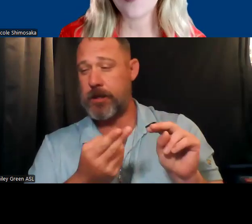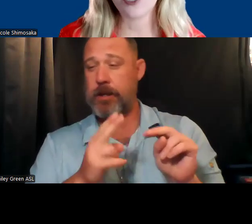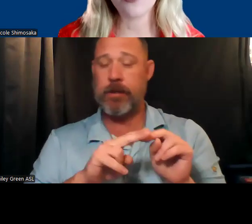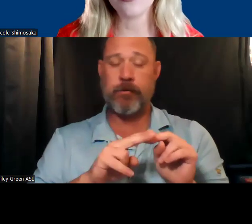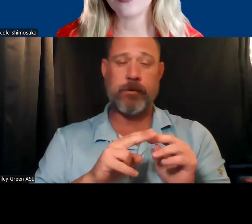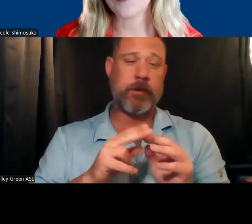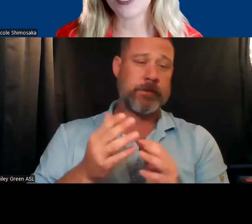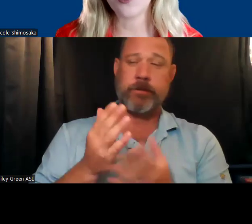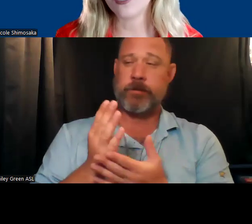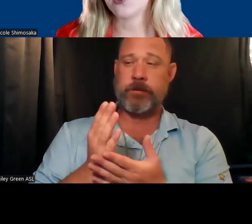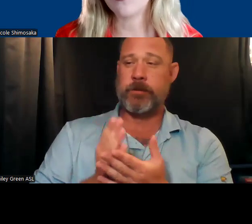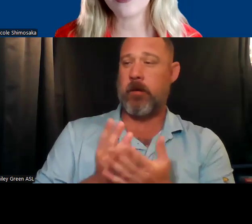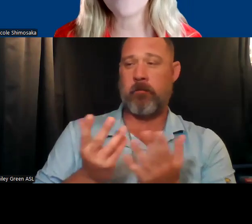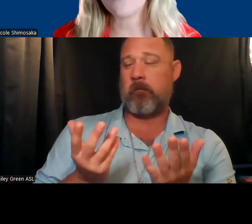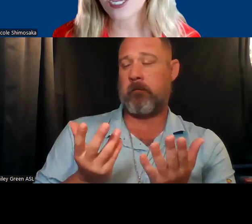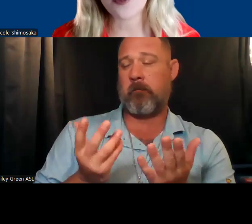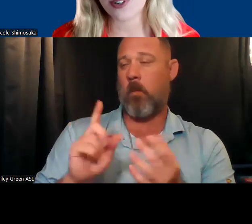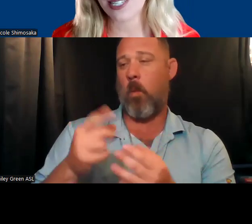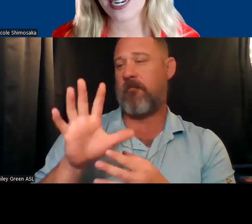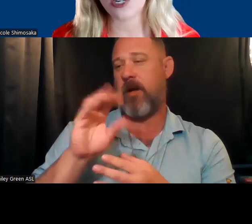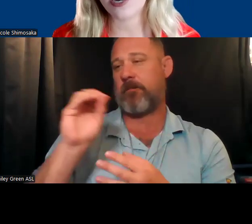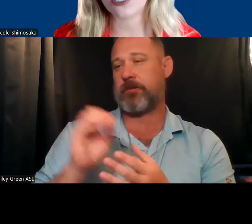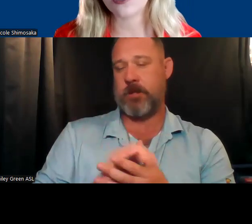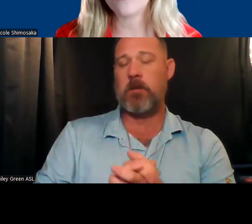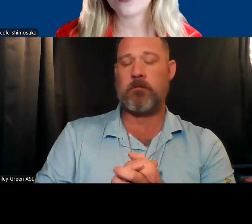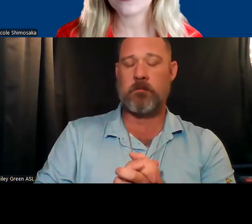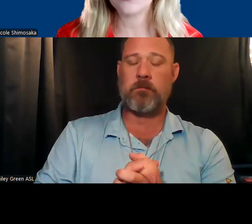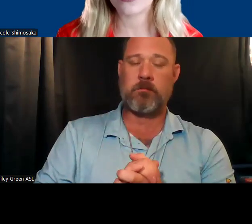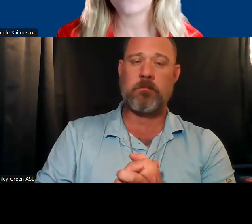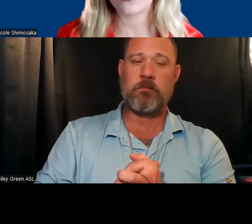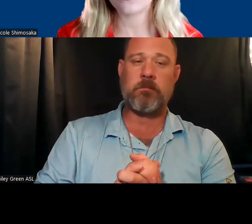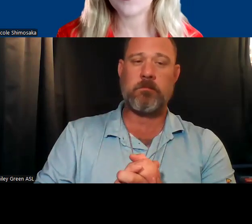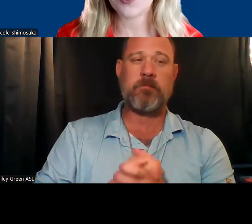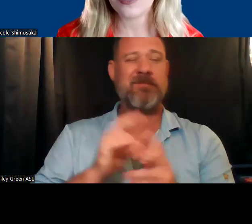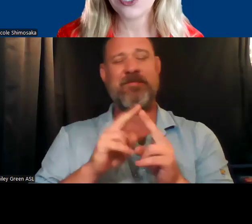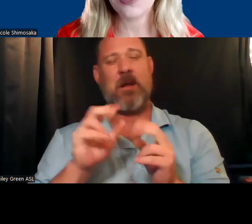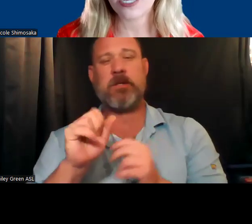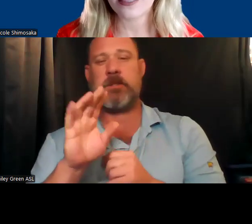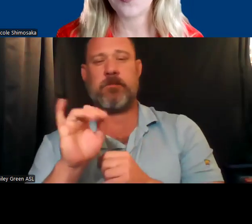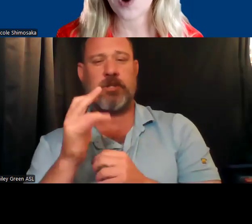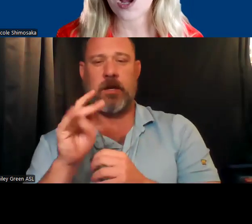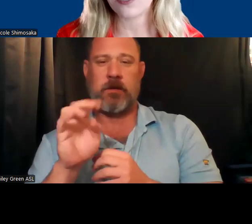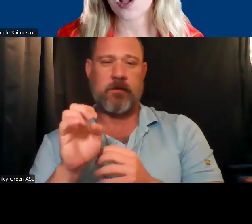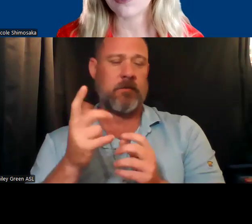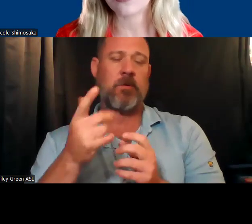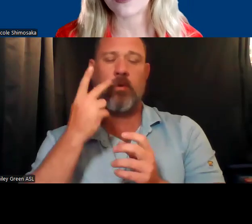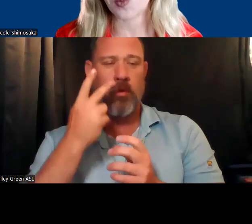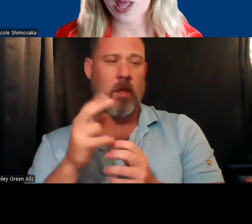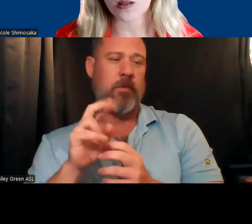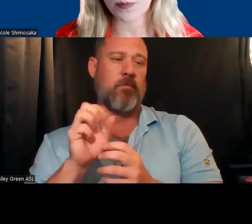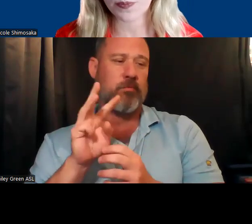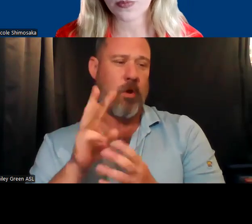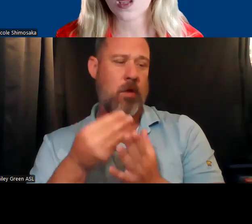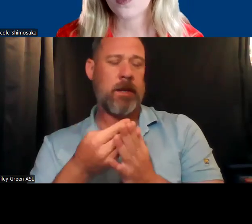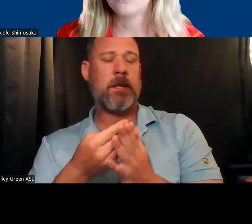and for others, that might equate to only a 5% increase. So it's very subjective, and it's important that you look at the raw dollars as